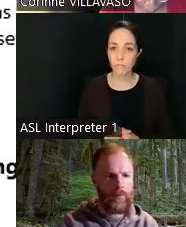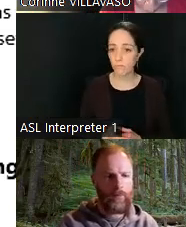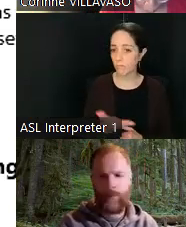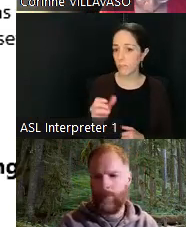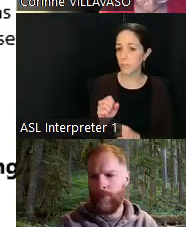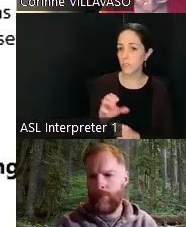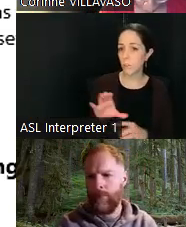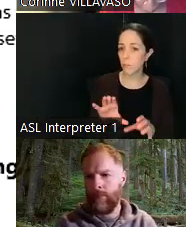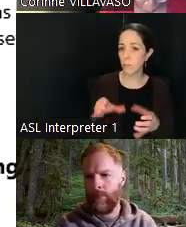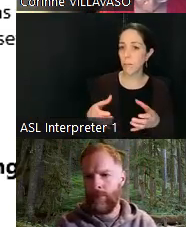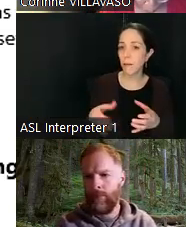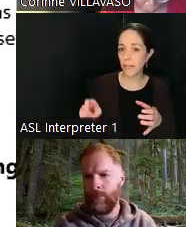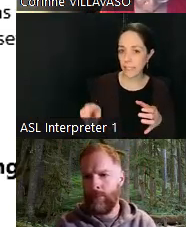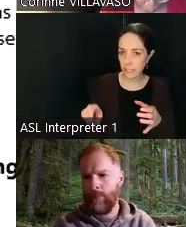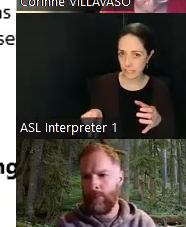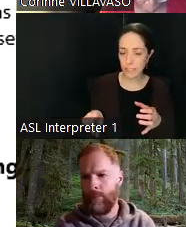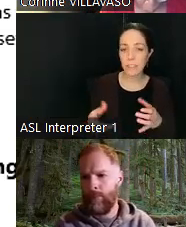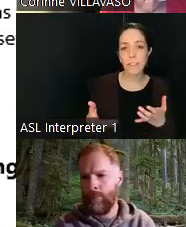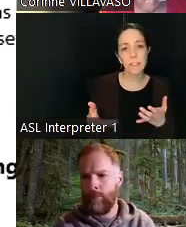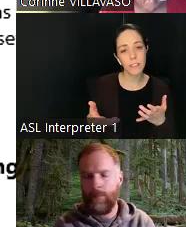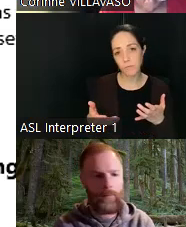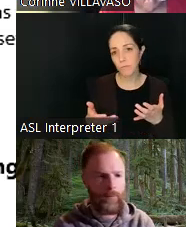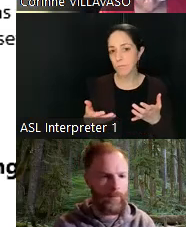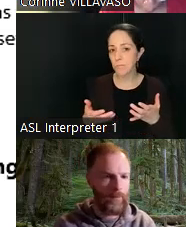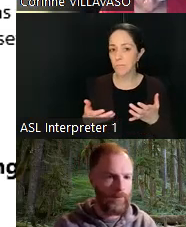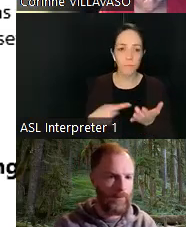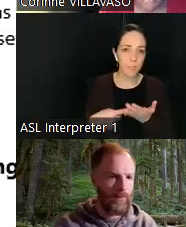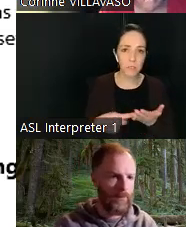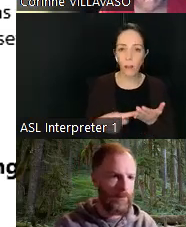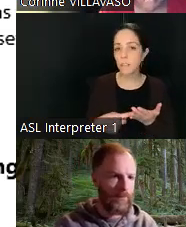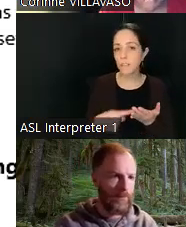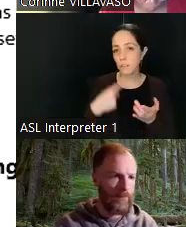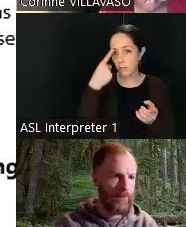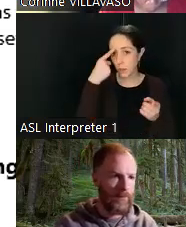to eventually come to consensus on whether or not to make this